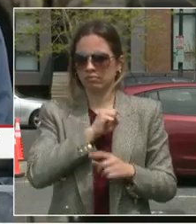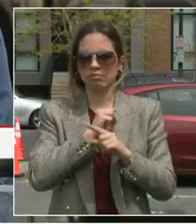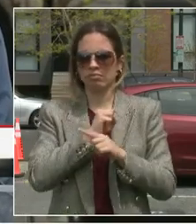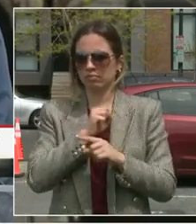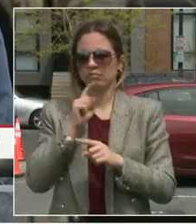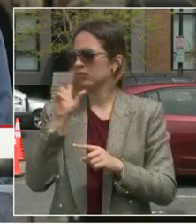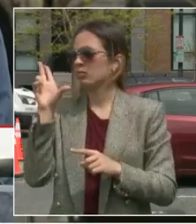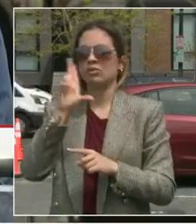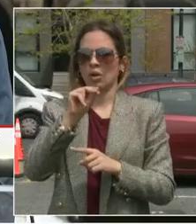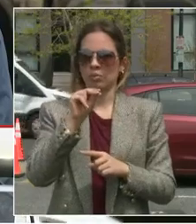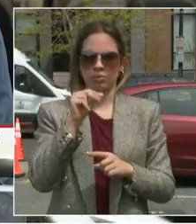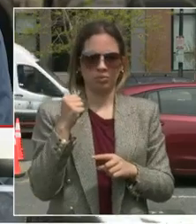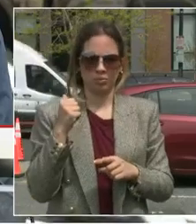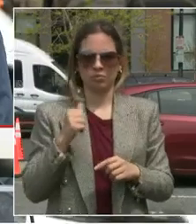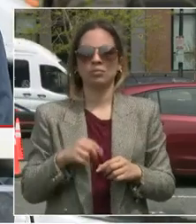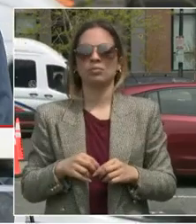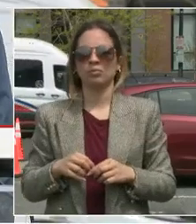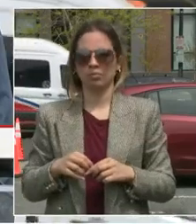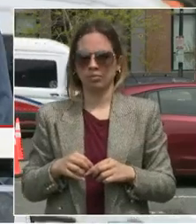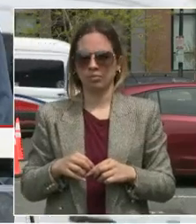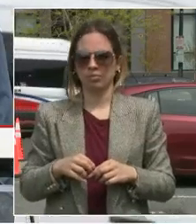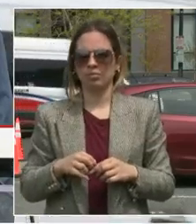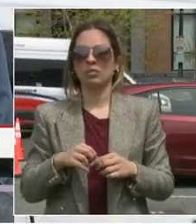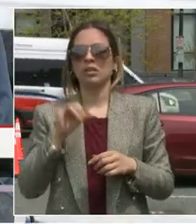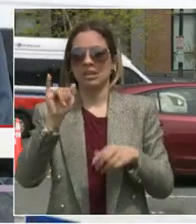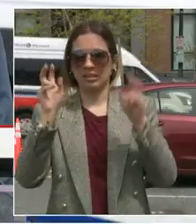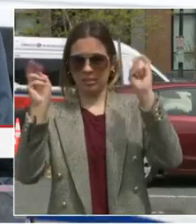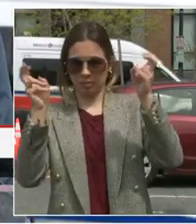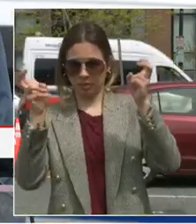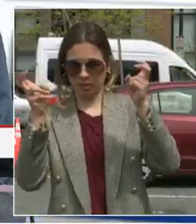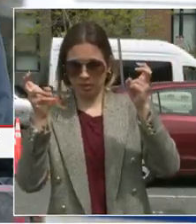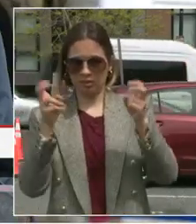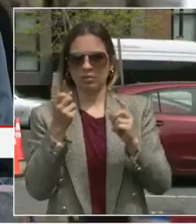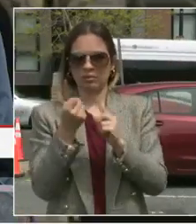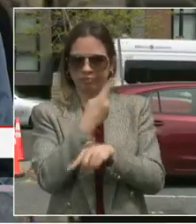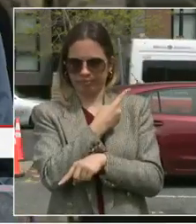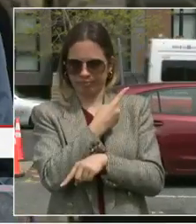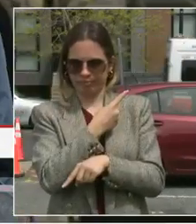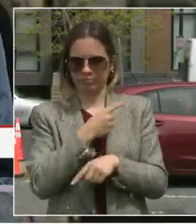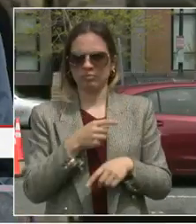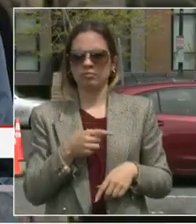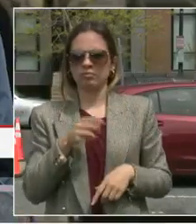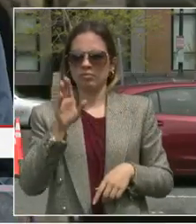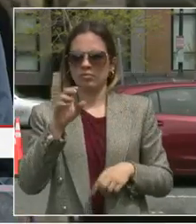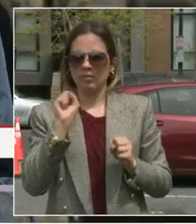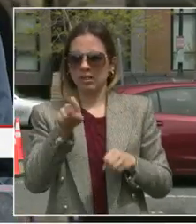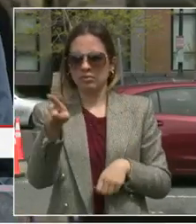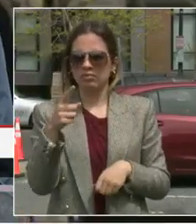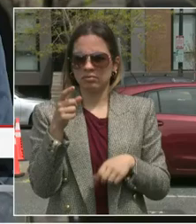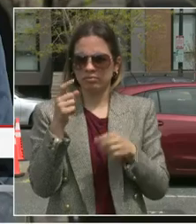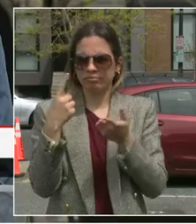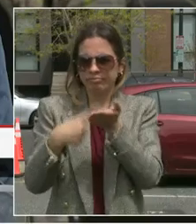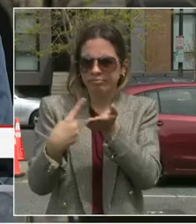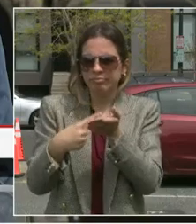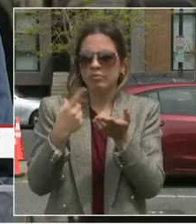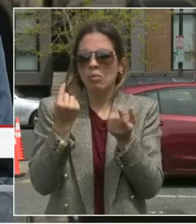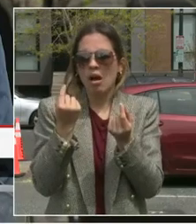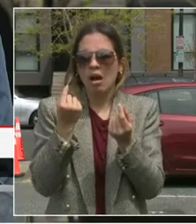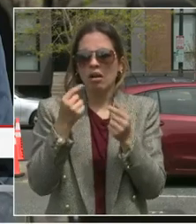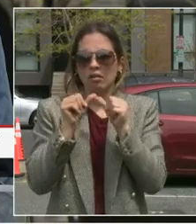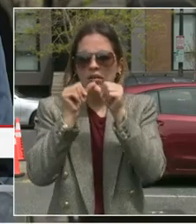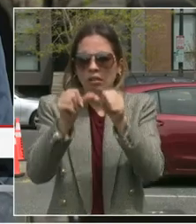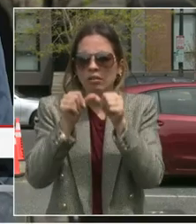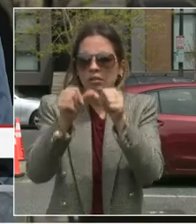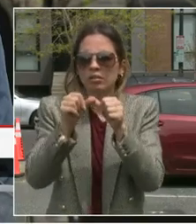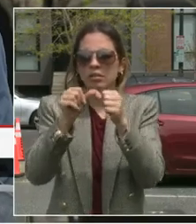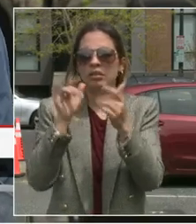Just one on topic and one off topic. The on topic question, can you just talk about the challenges of ongoing outreach? I mean, you want to